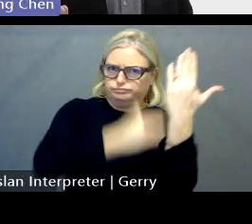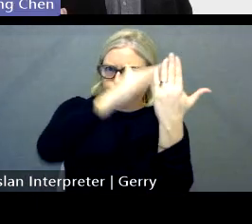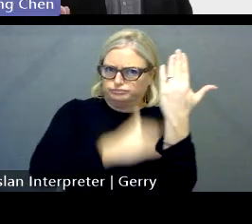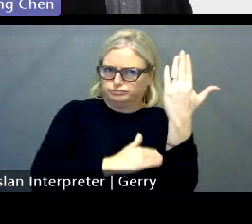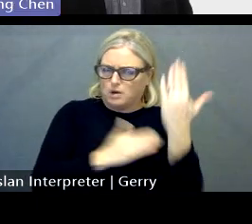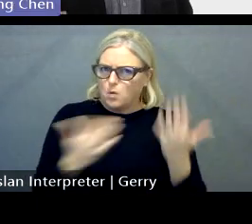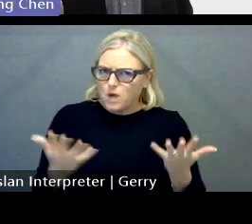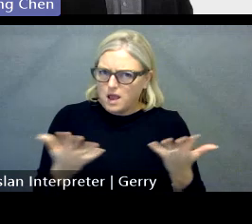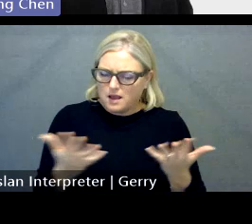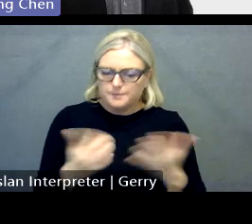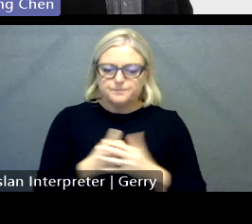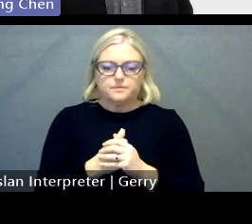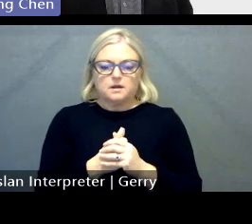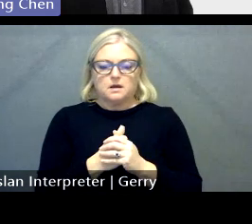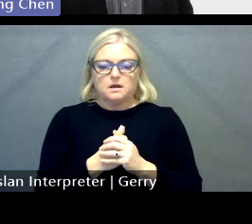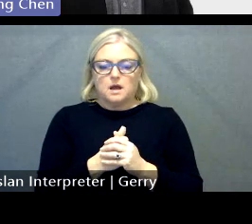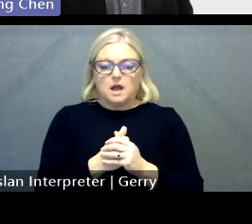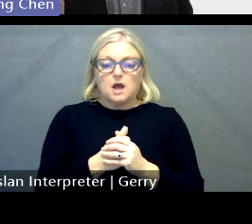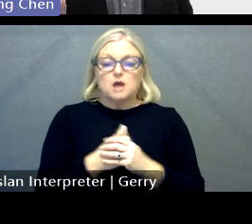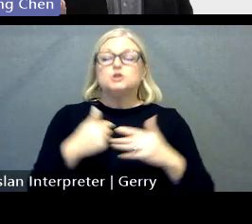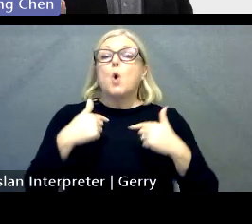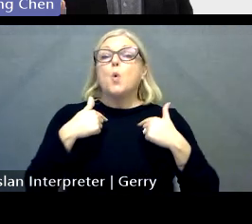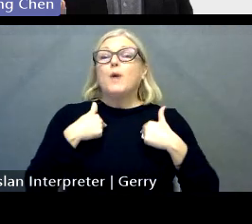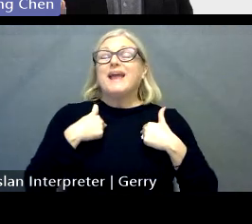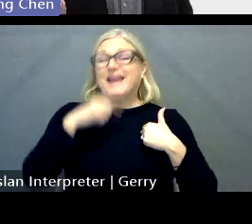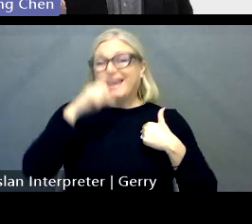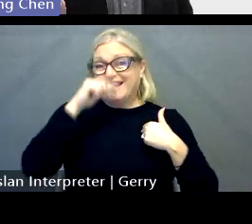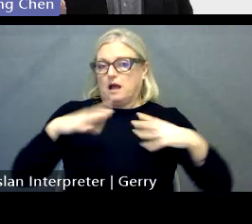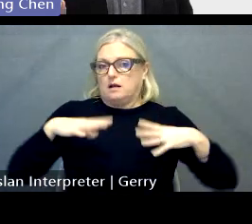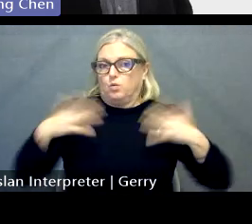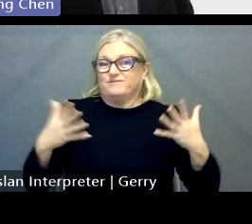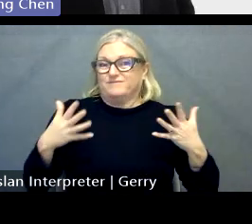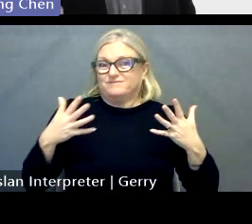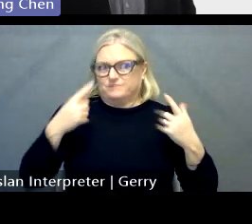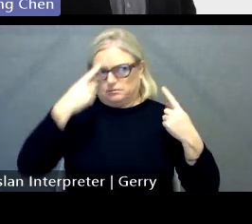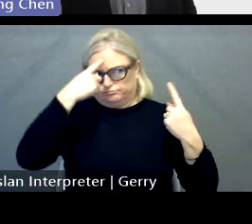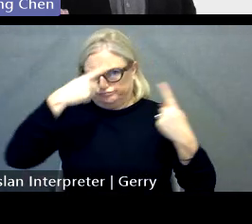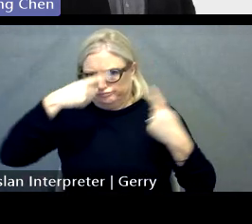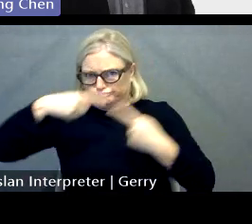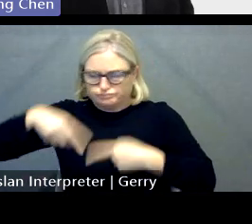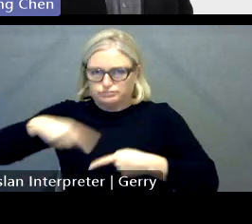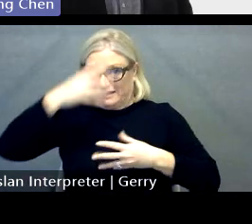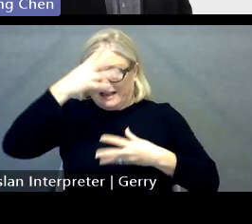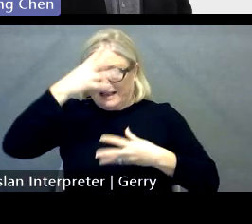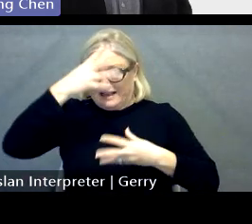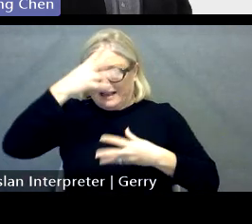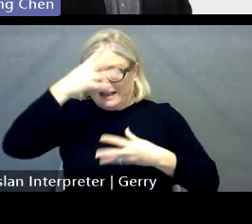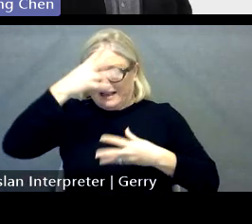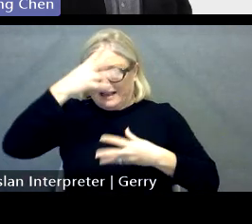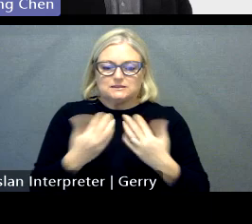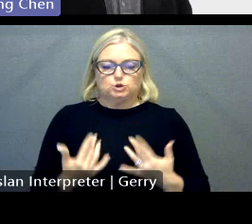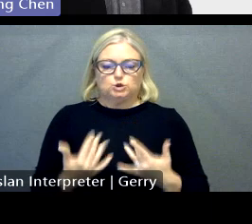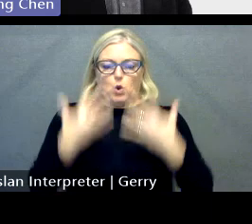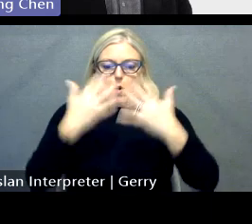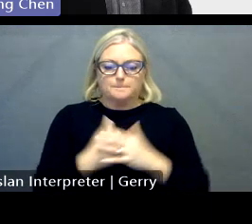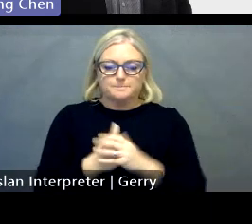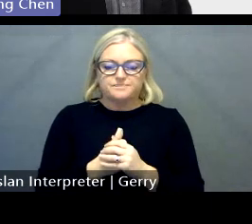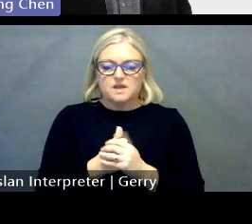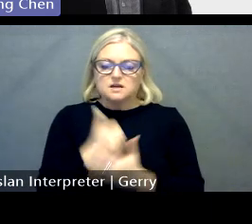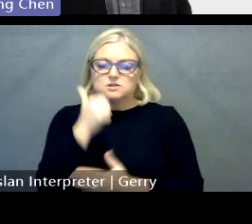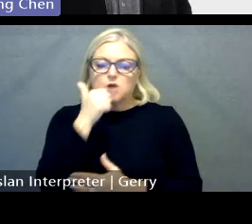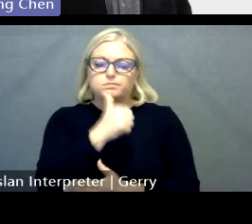will just need to add in this value from each of the 14 items. So here, as one example, if respondent choose